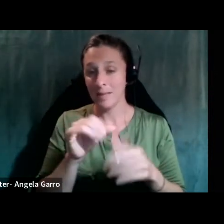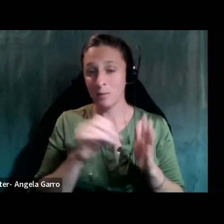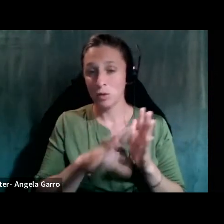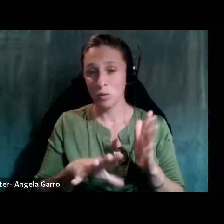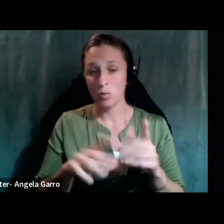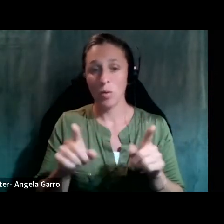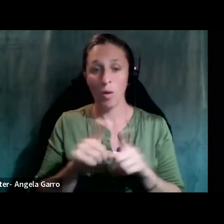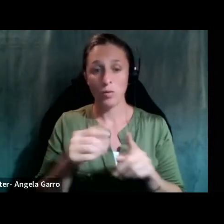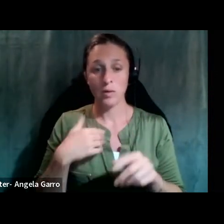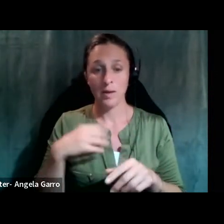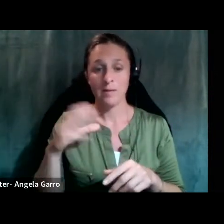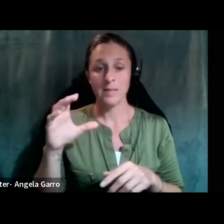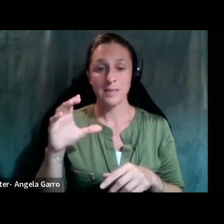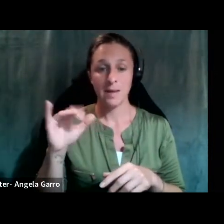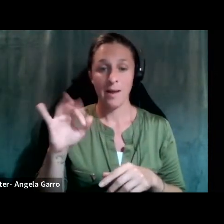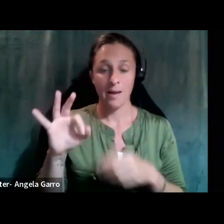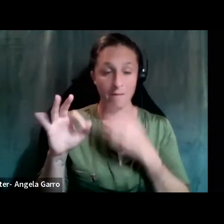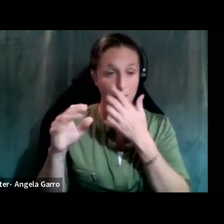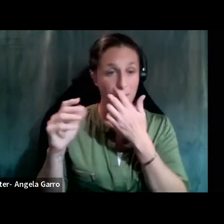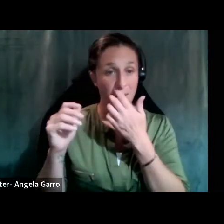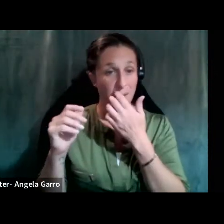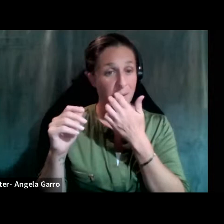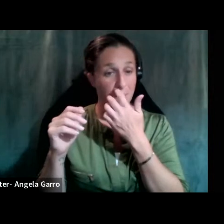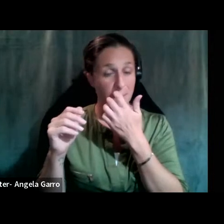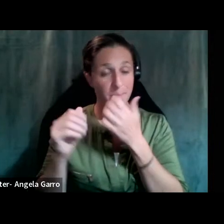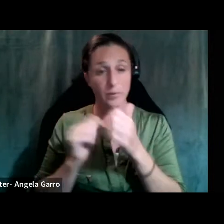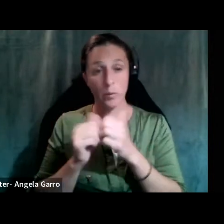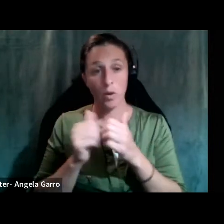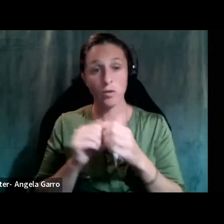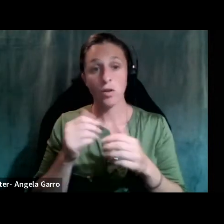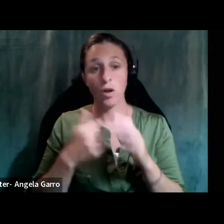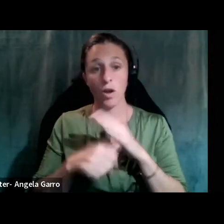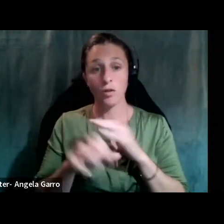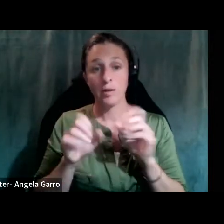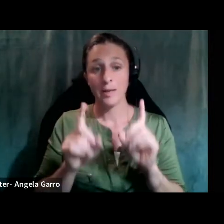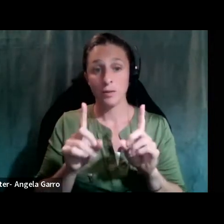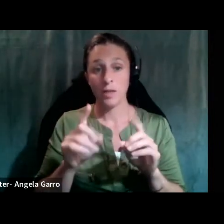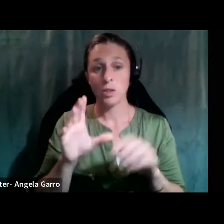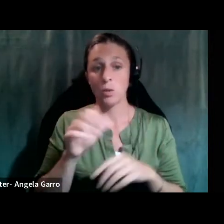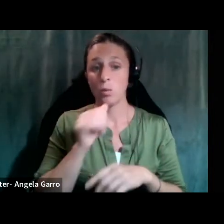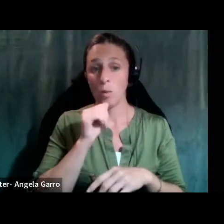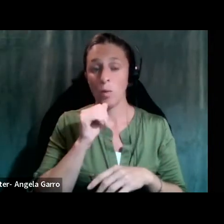CIF sports. Under education code, the board can permit